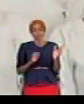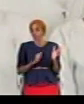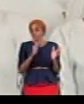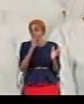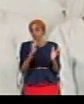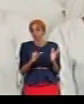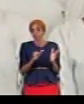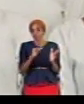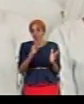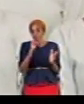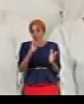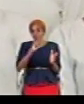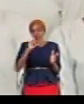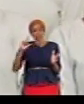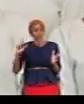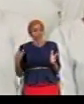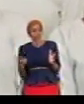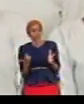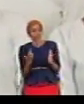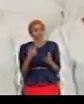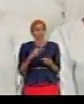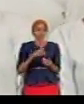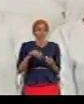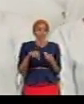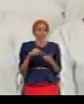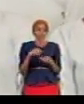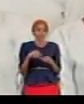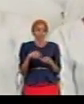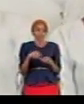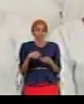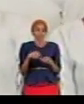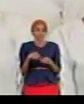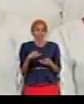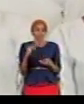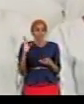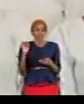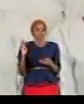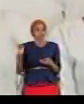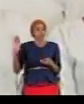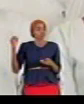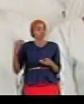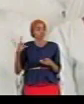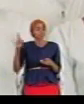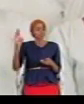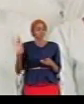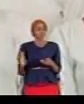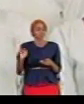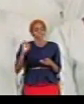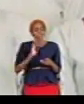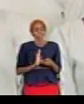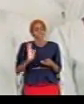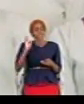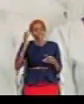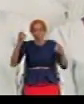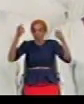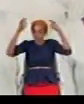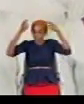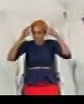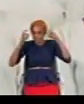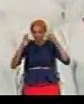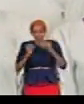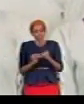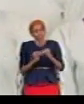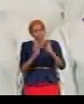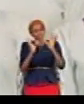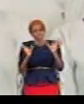No, I'm not turning around. For by the grace of God, I'll wear